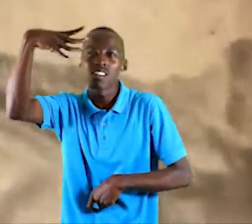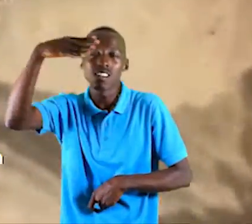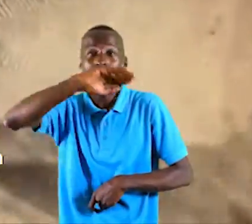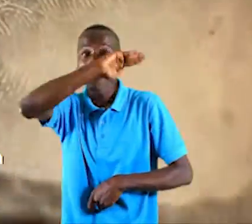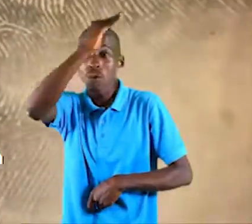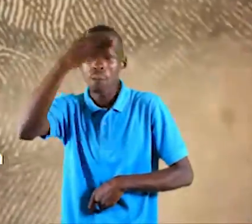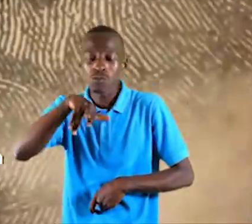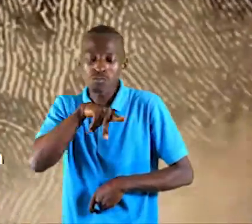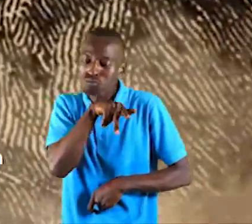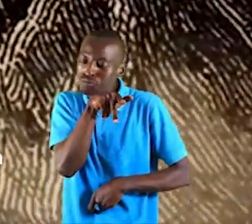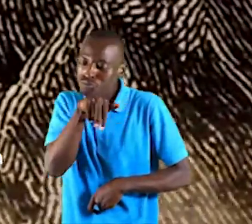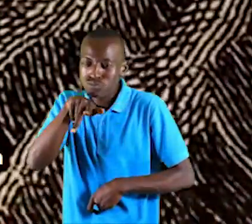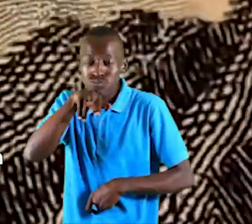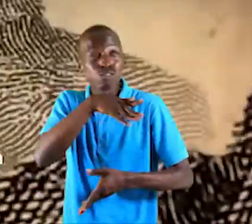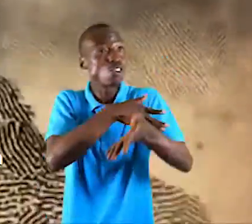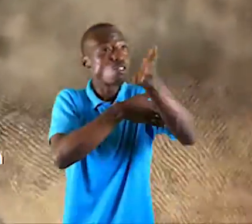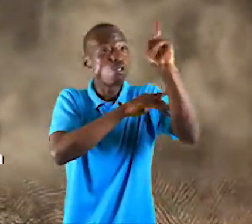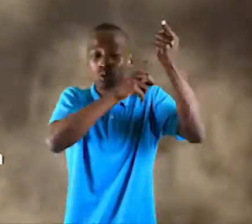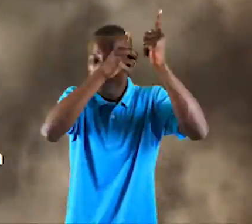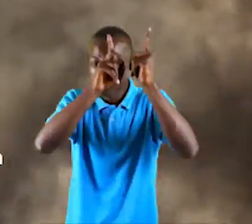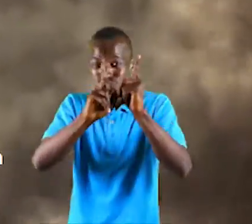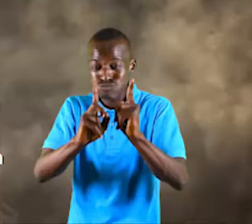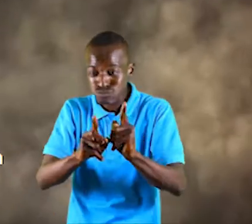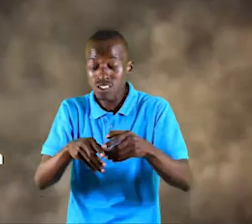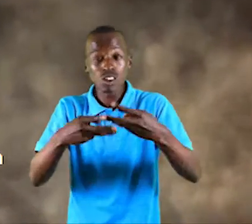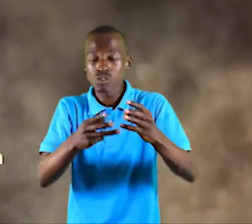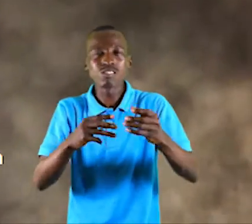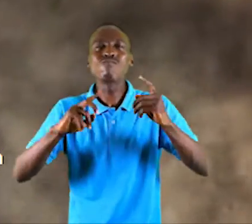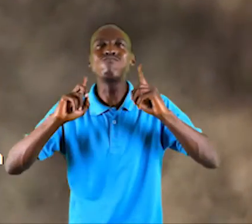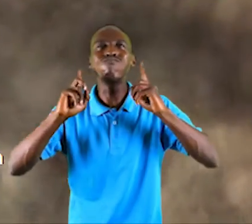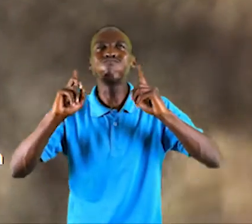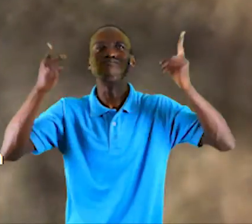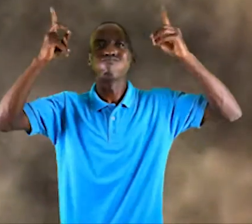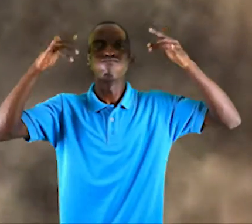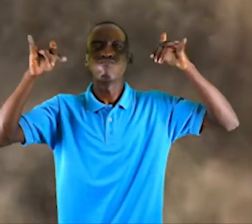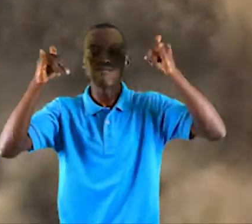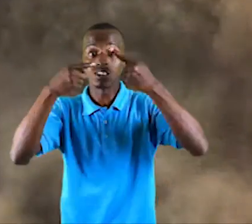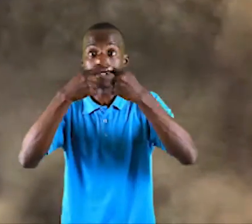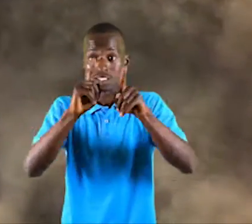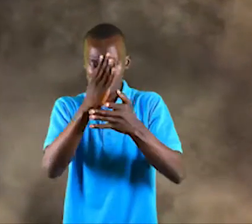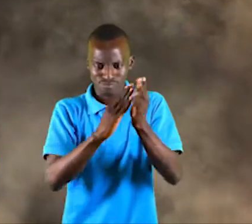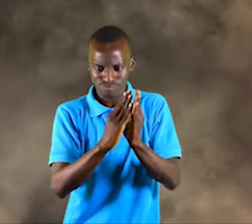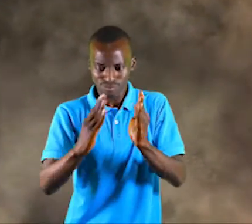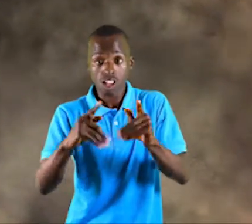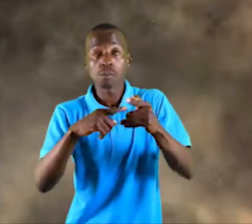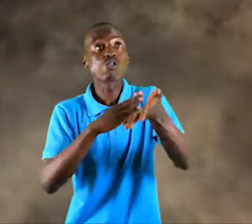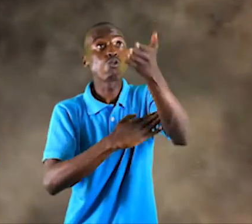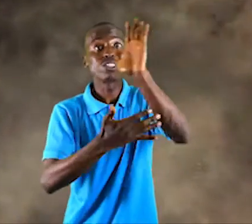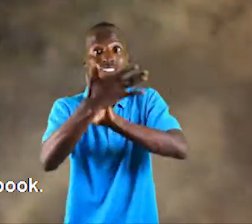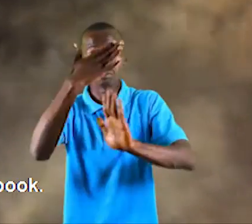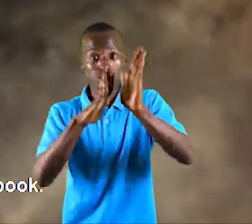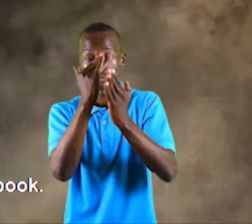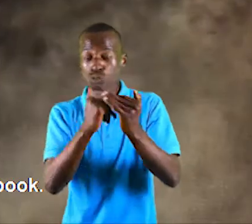called Sinai. And here, God's presence comes dramatically down in the form of a violent storm cloud. Now let's stop a second and talk about this concept of